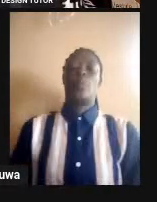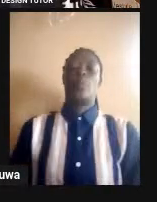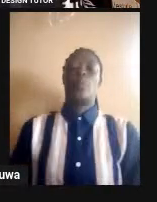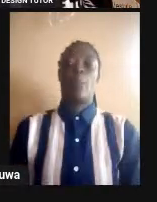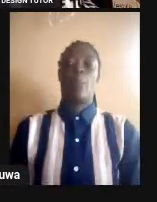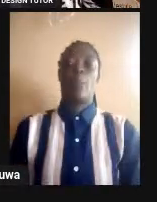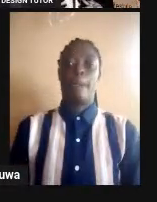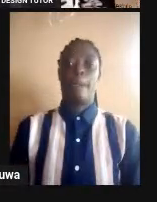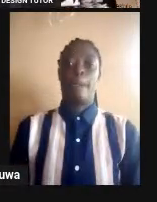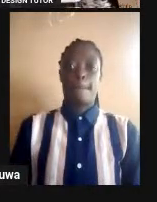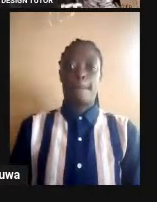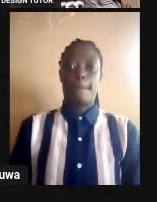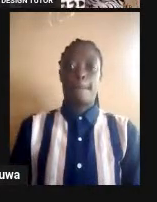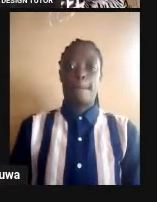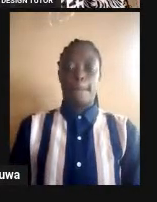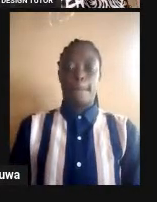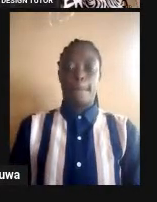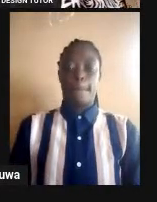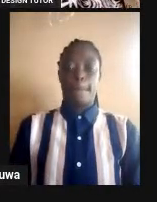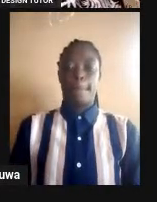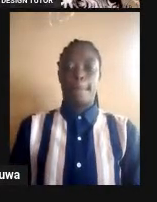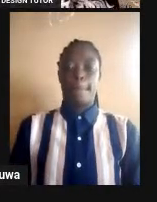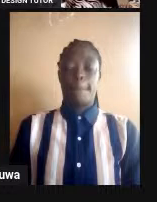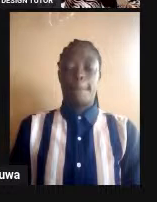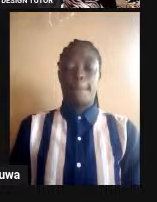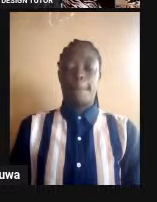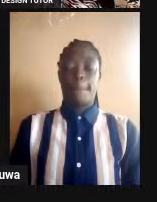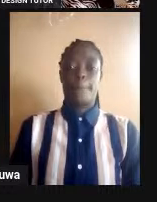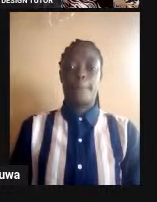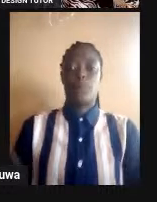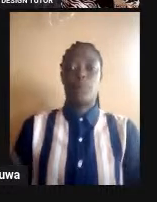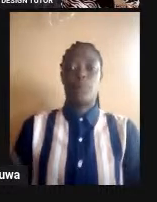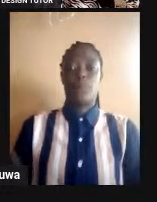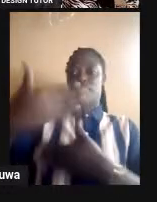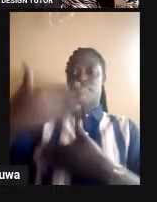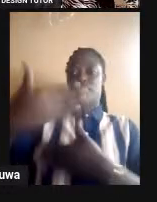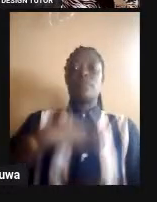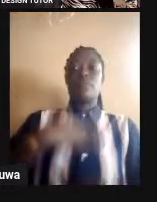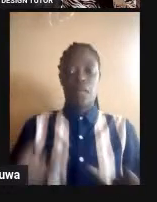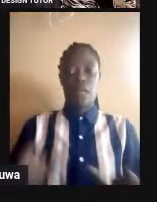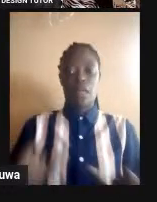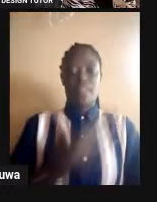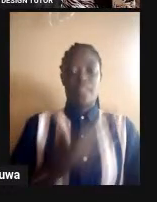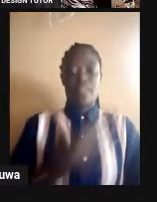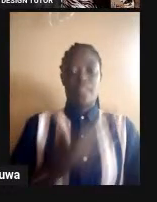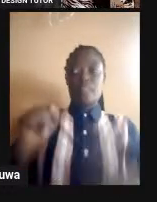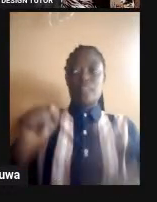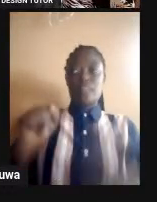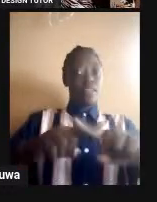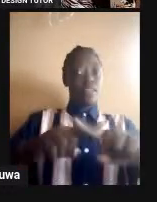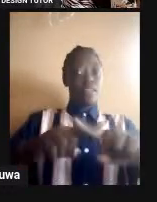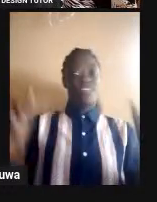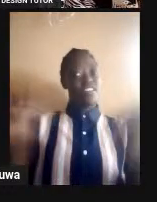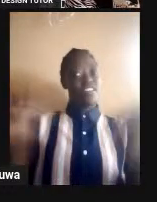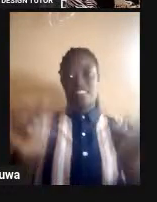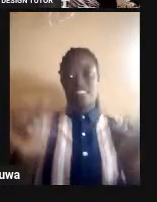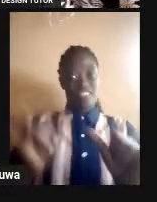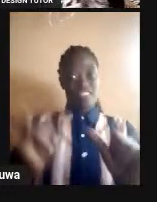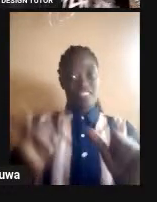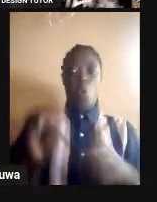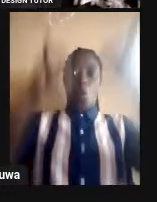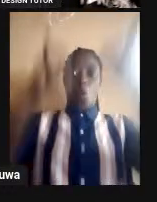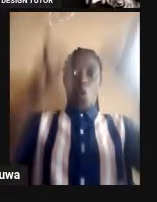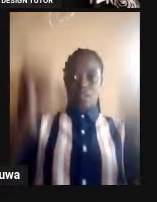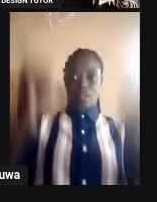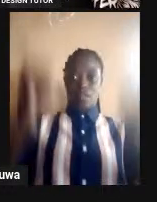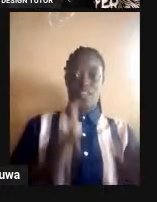Next slide. Now, I say, so things can be different sizes in a drawing or design. If you place them in a good way, they can still look awesome together.